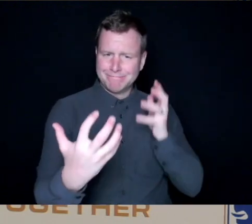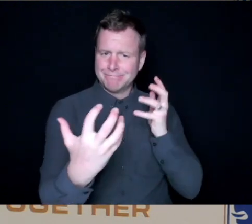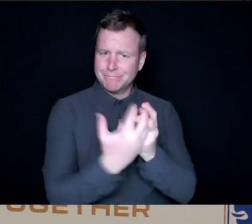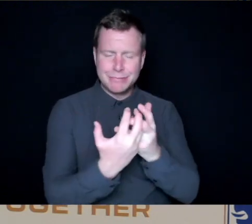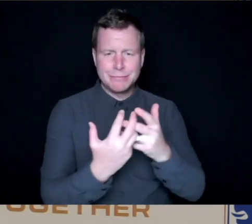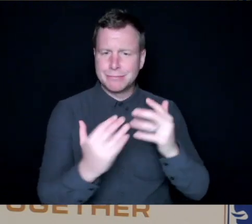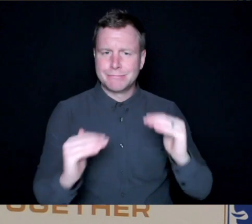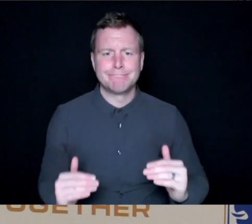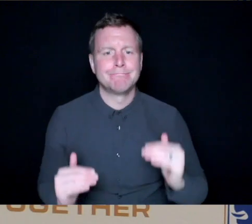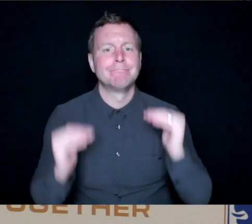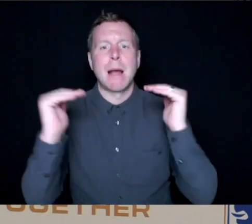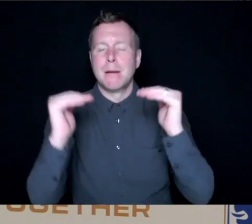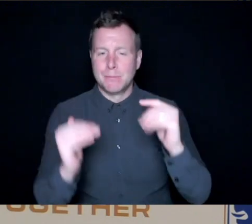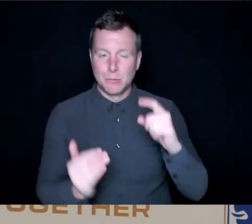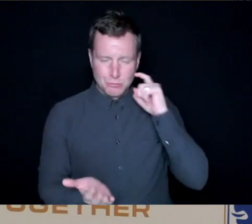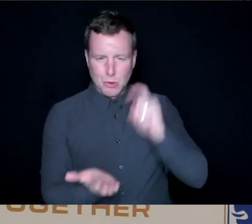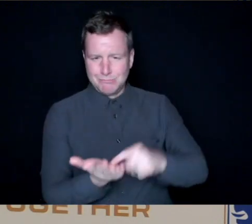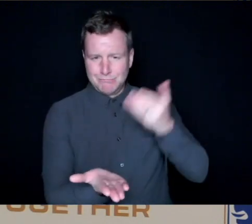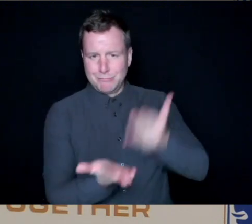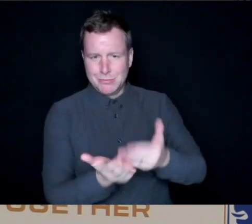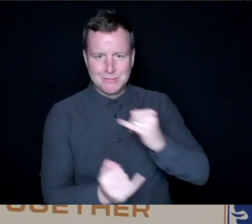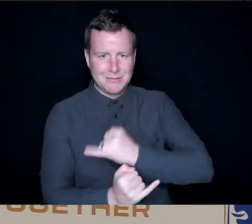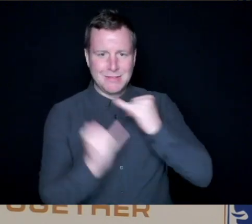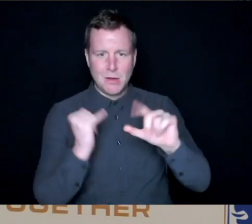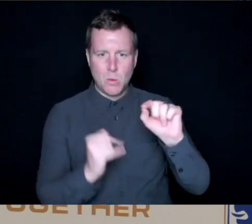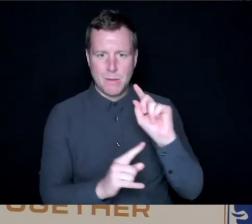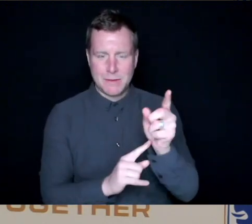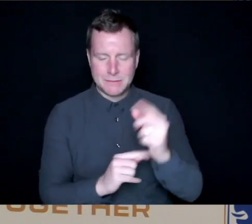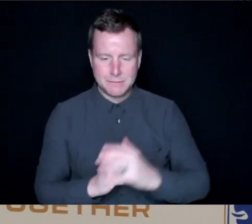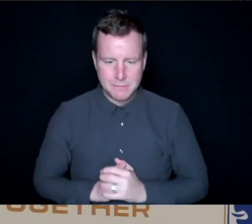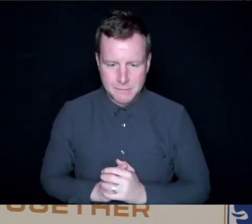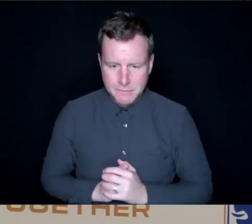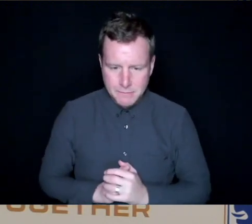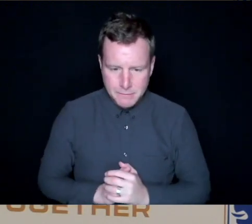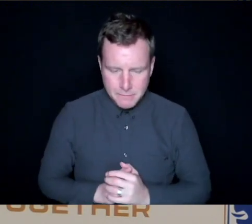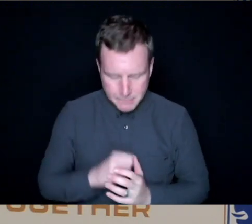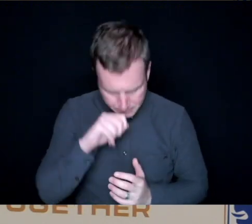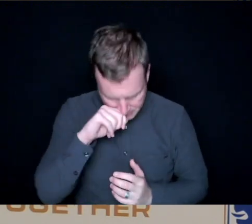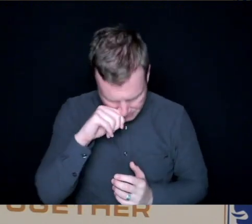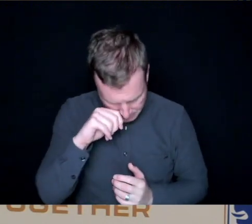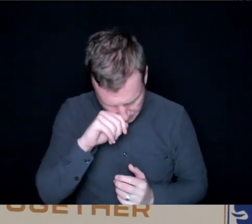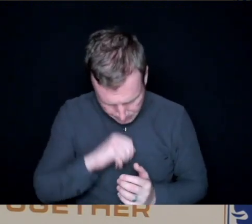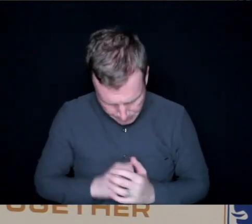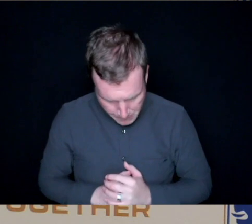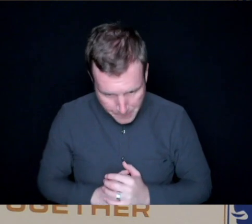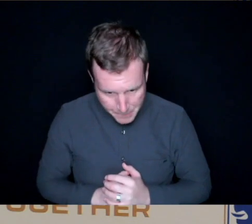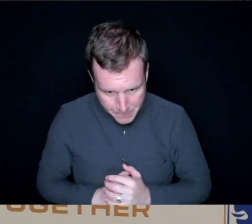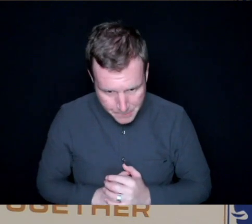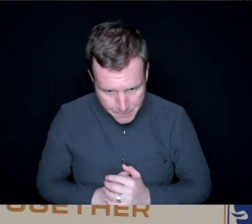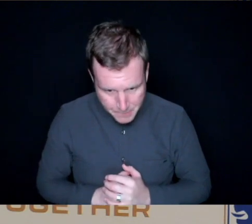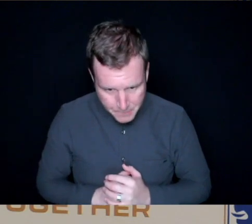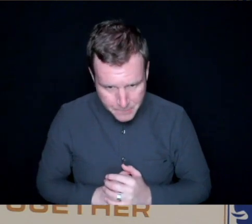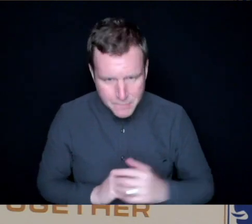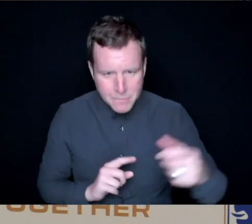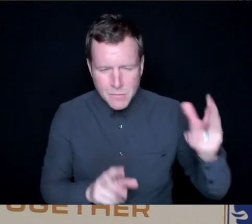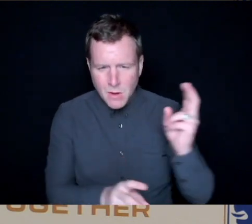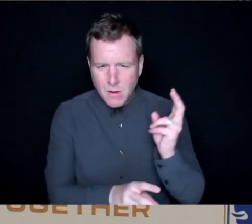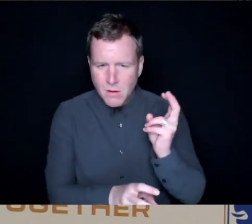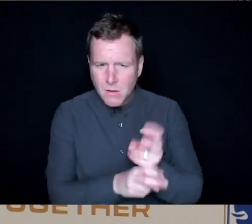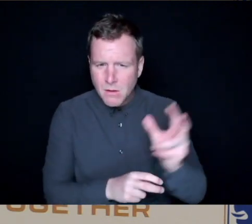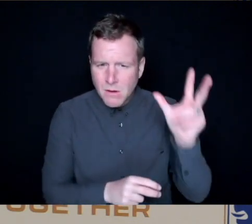our attack in that last 20 minutes for sure. All right, we can turn to Zoom. If you have a question, please raise your hand, and we will go to you